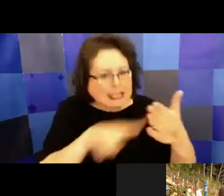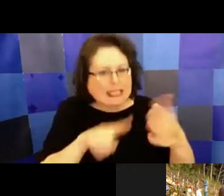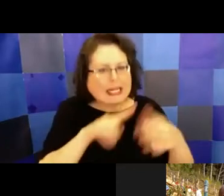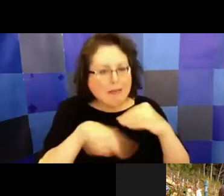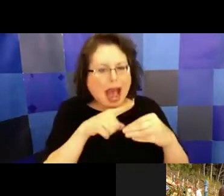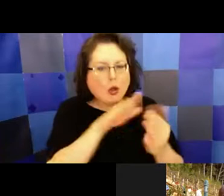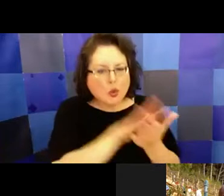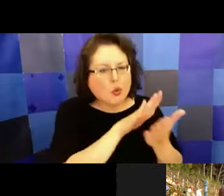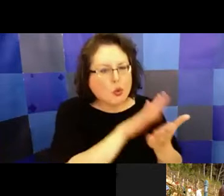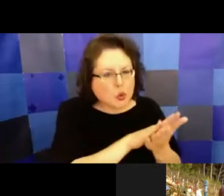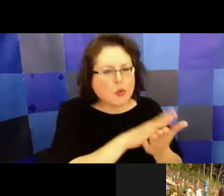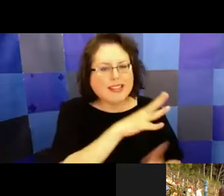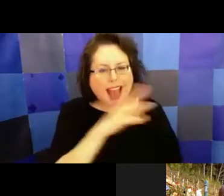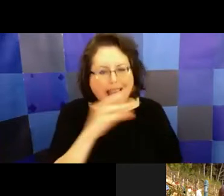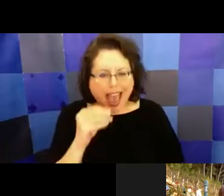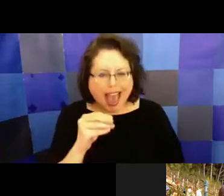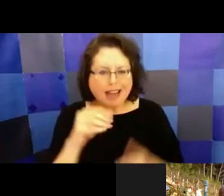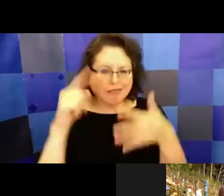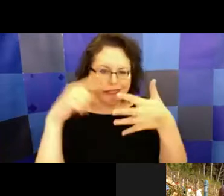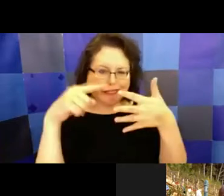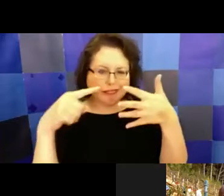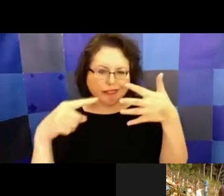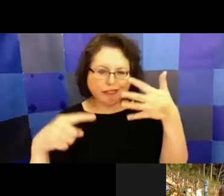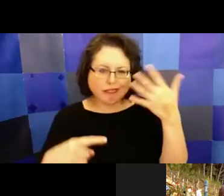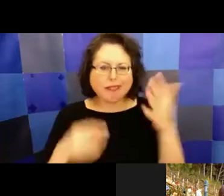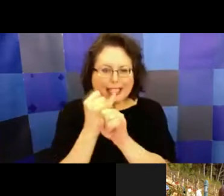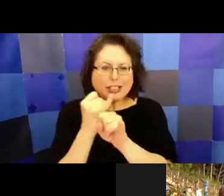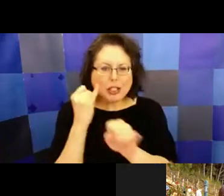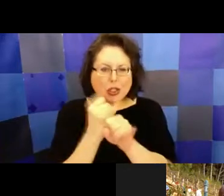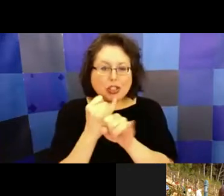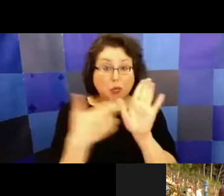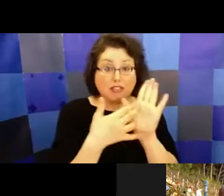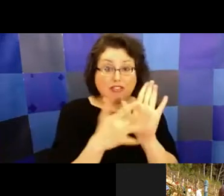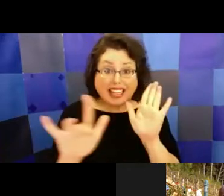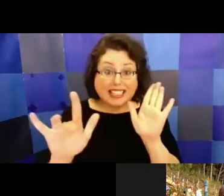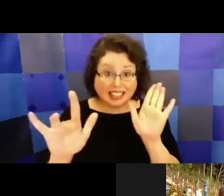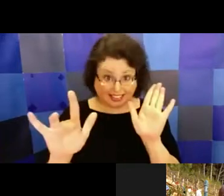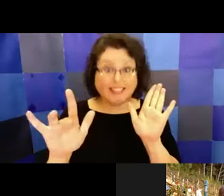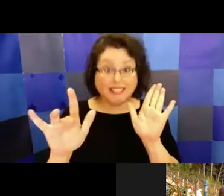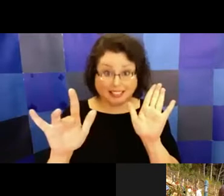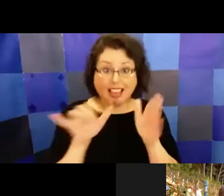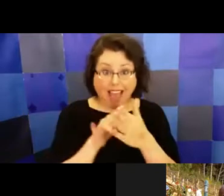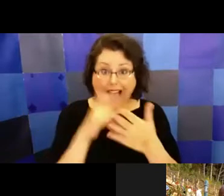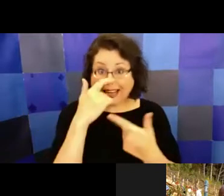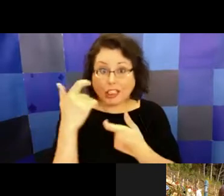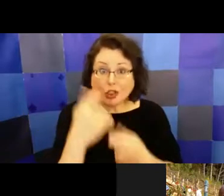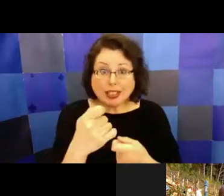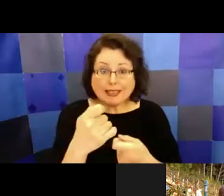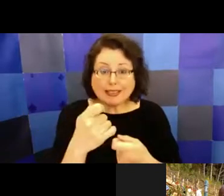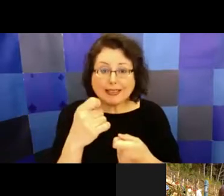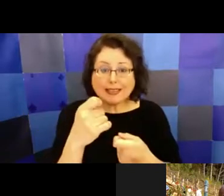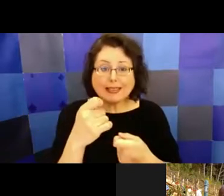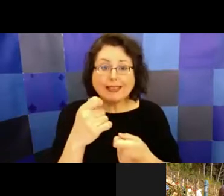schools and all of these institutions sort of reflecting the interests of